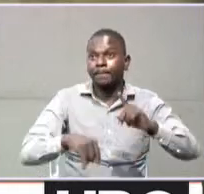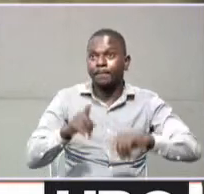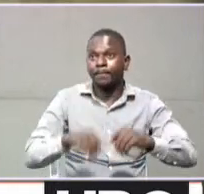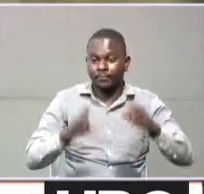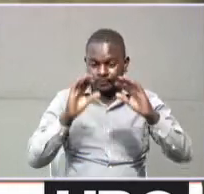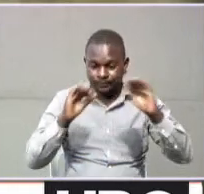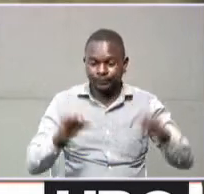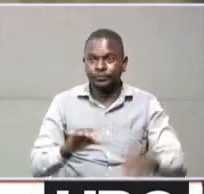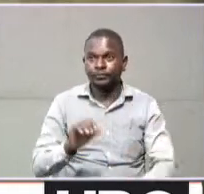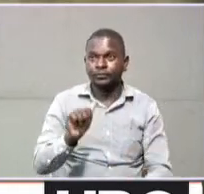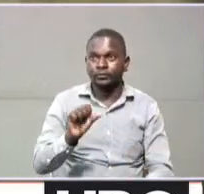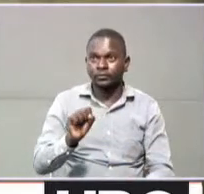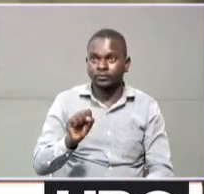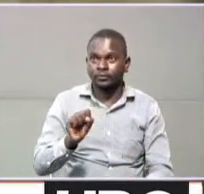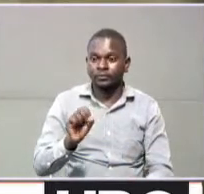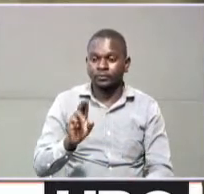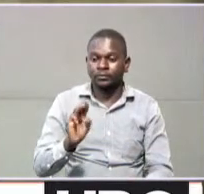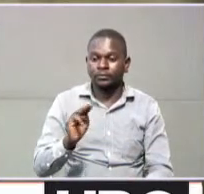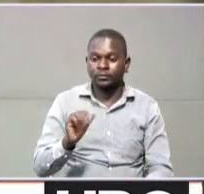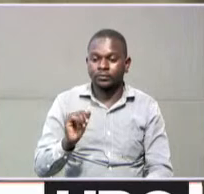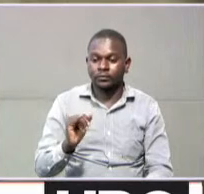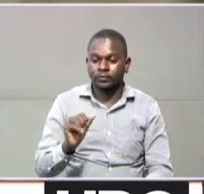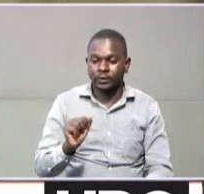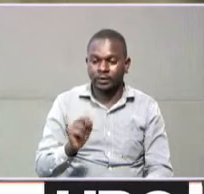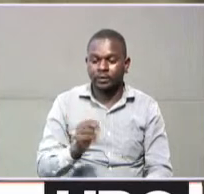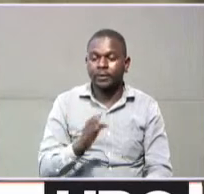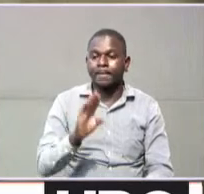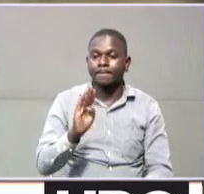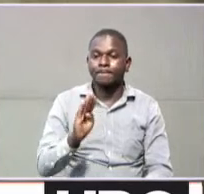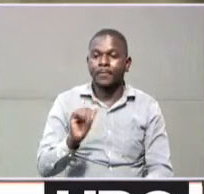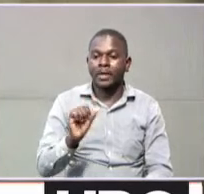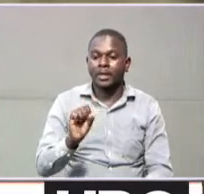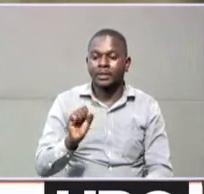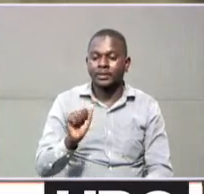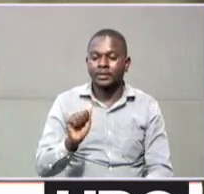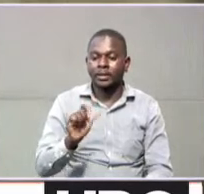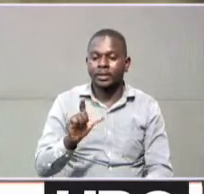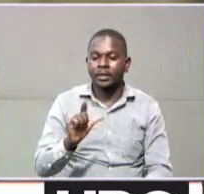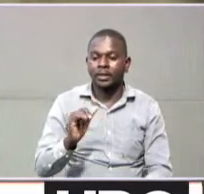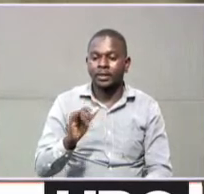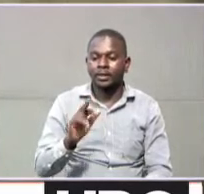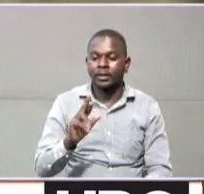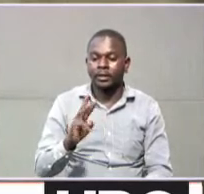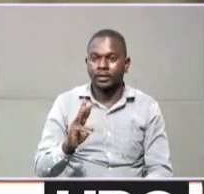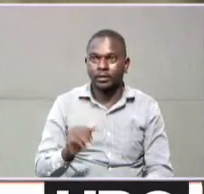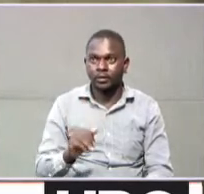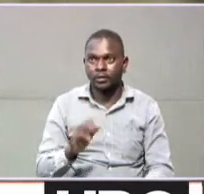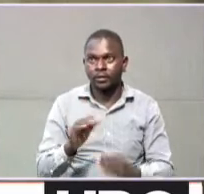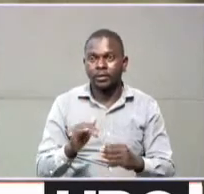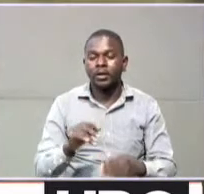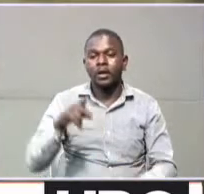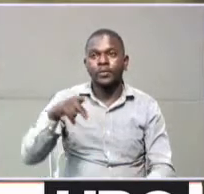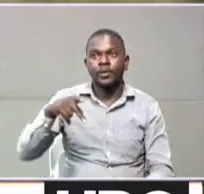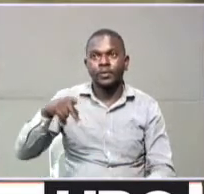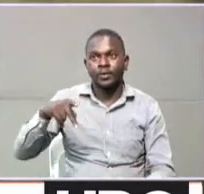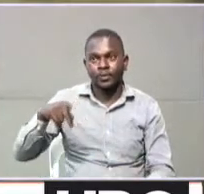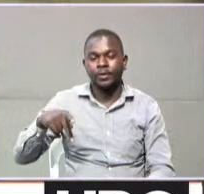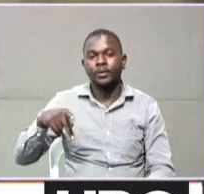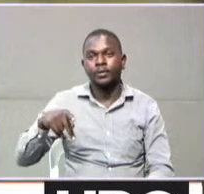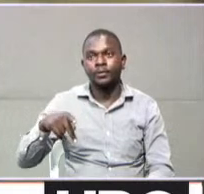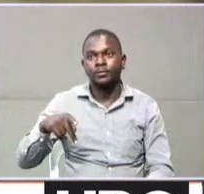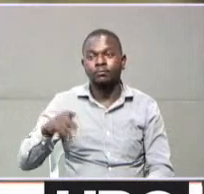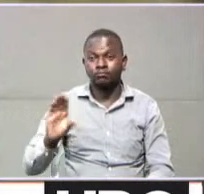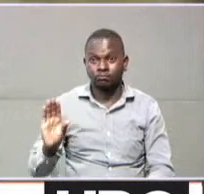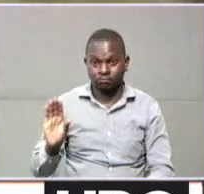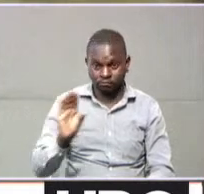president is osman and the member of this house the one for people's progressive party